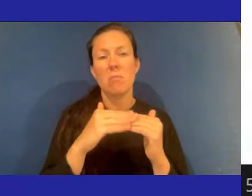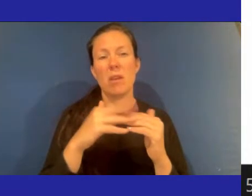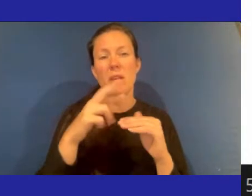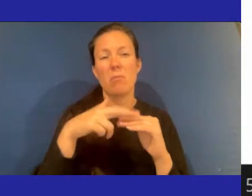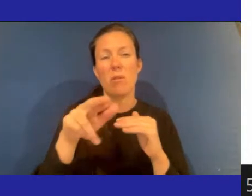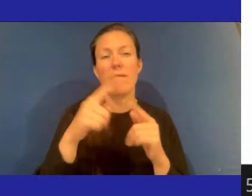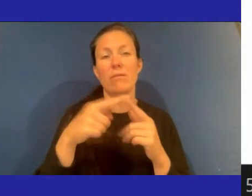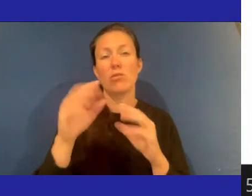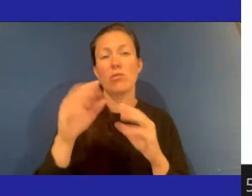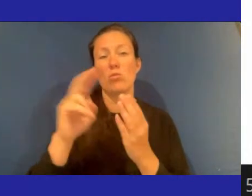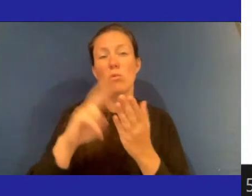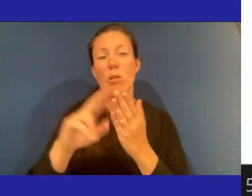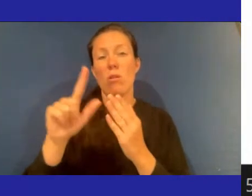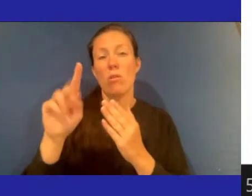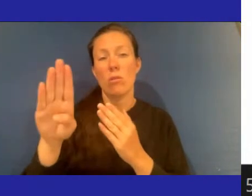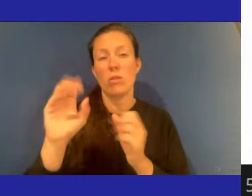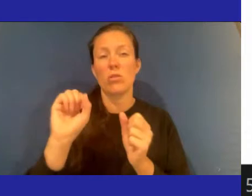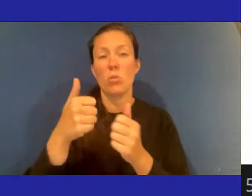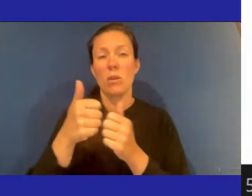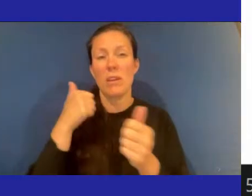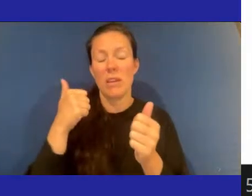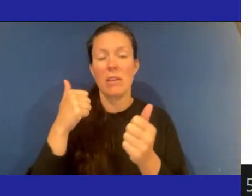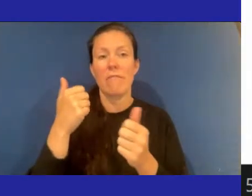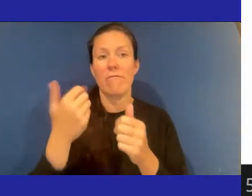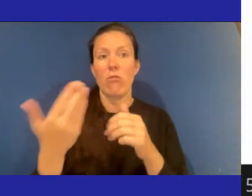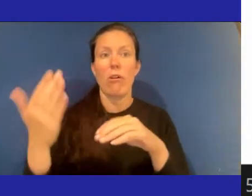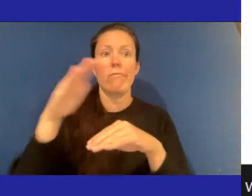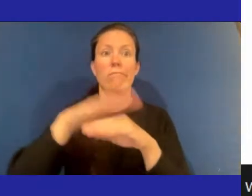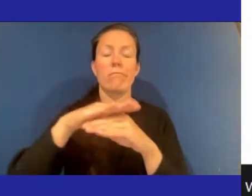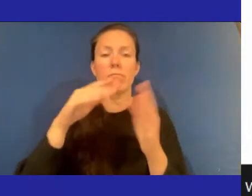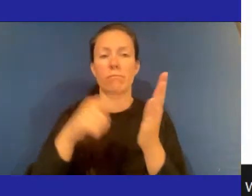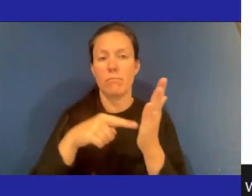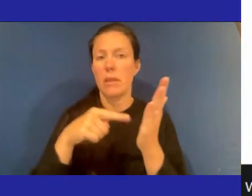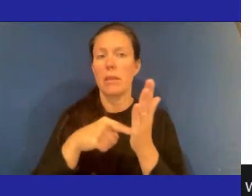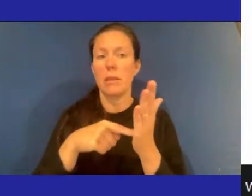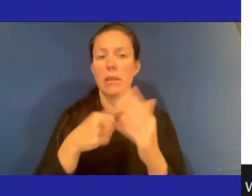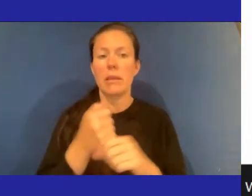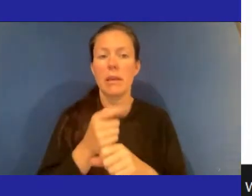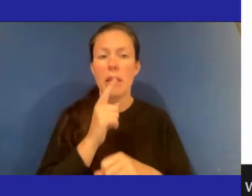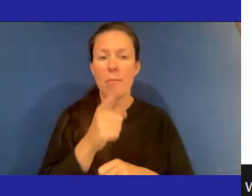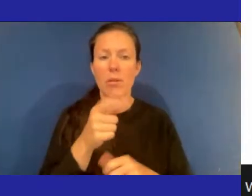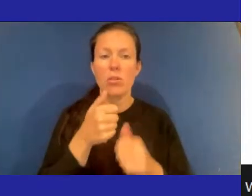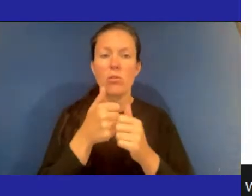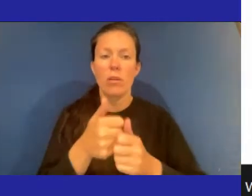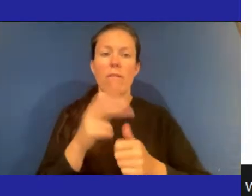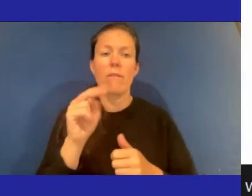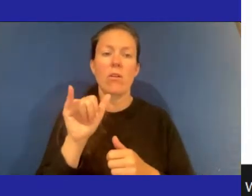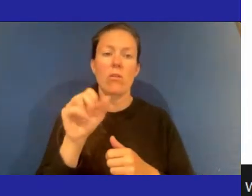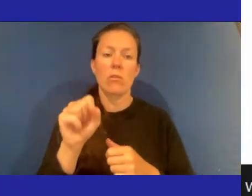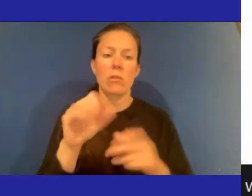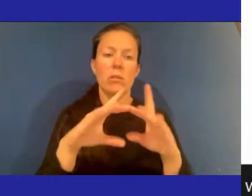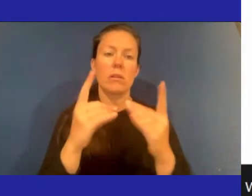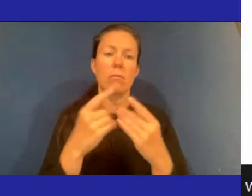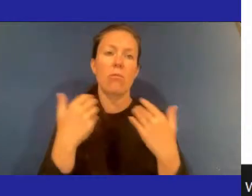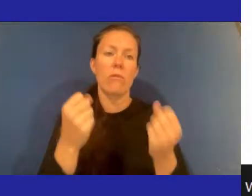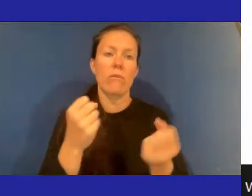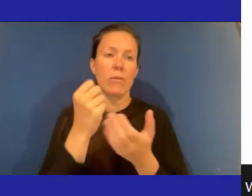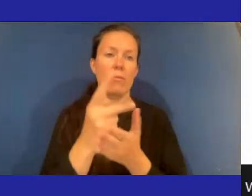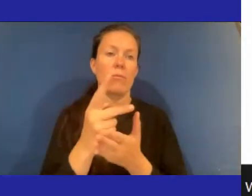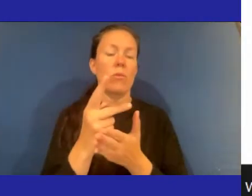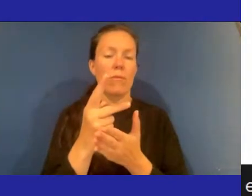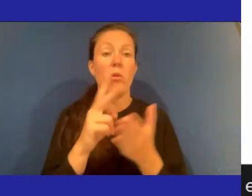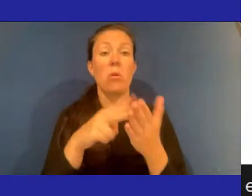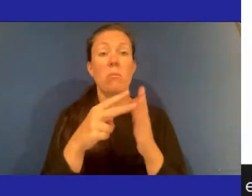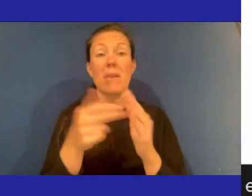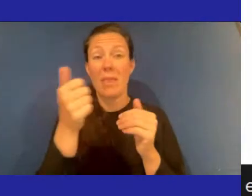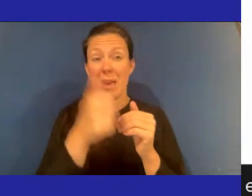non-contracted labs to avoid surprise billing and ensure all tests are conducted with New York State Department of Health approval, meaning that any lab